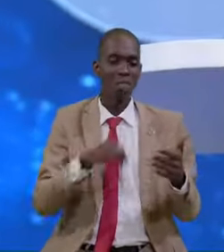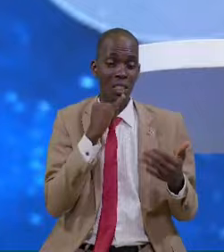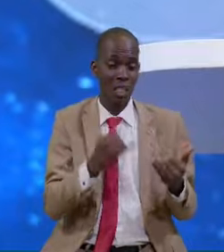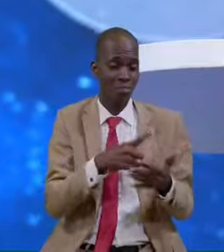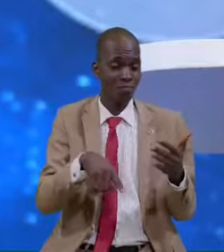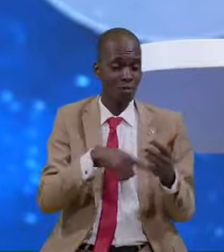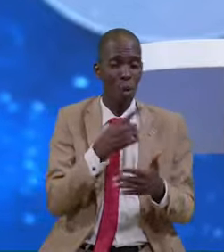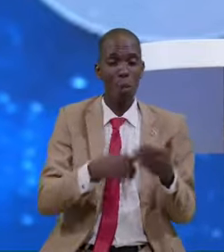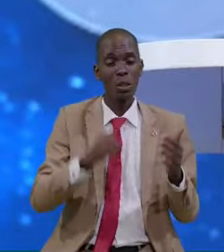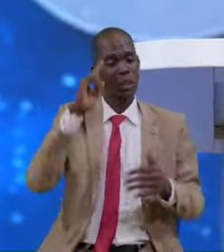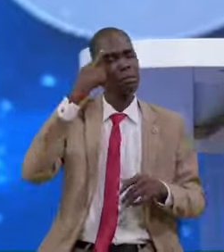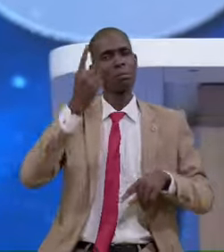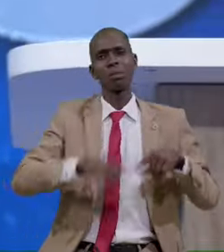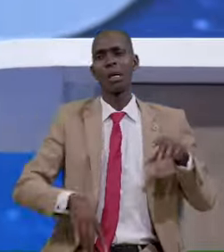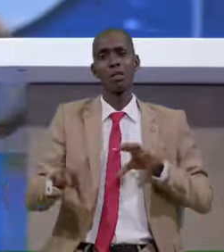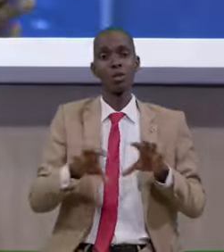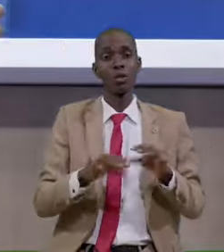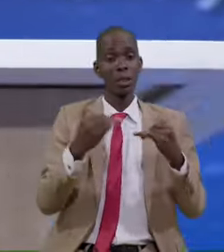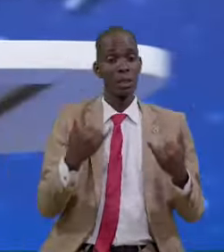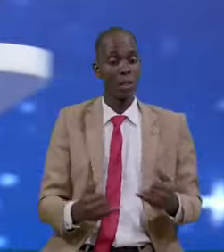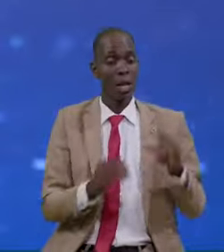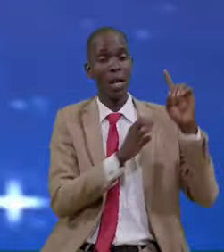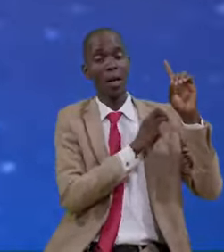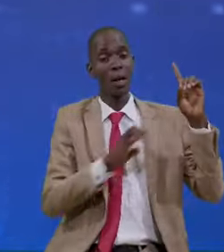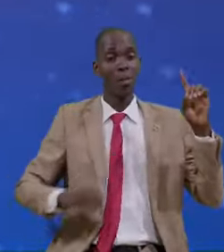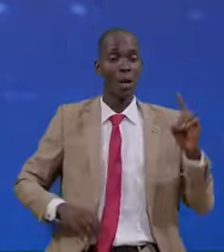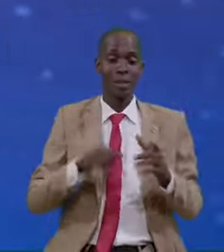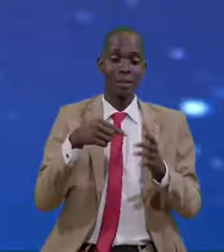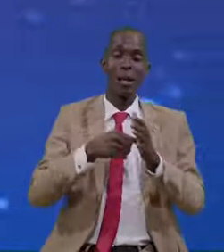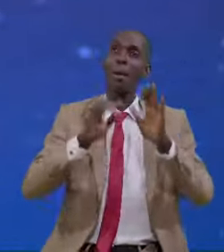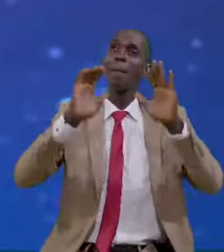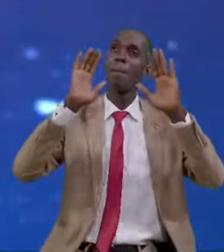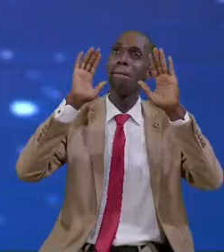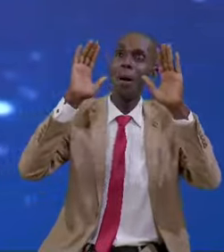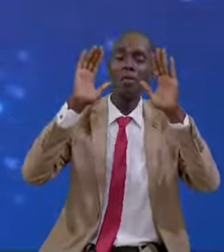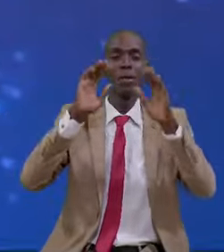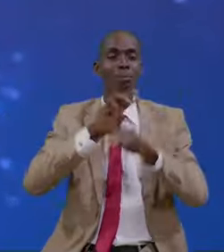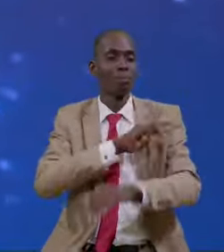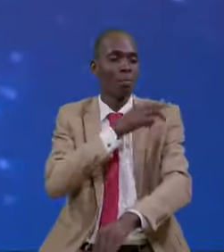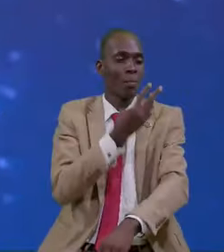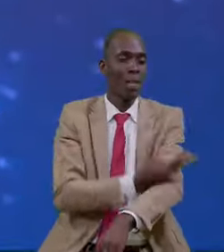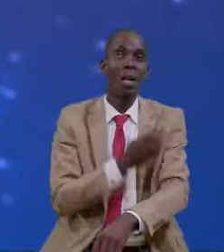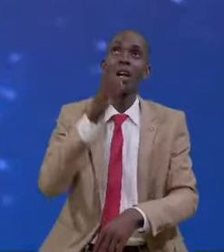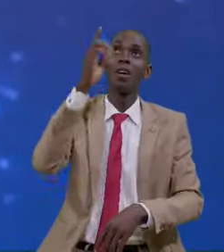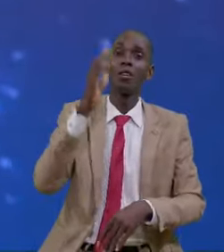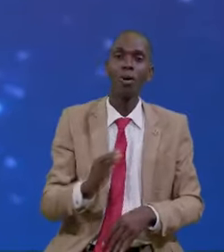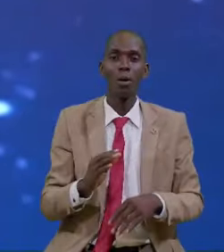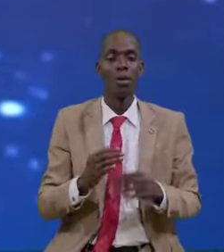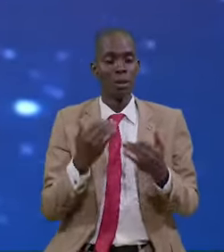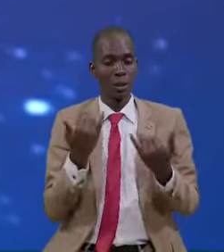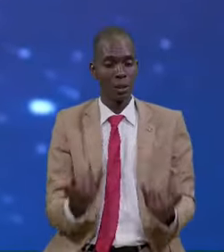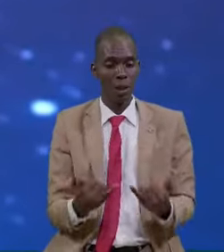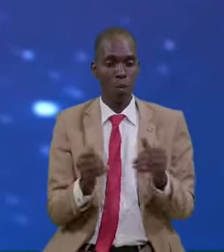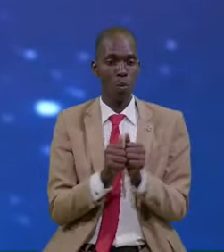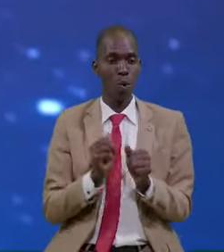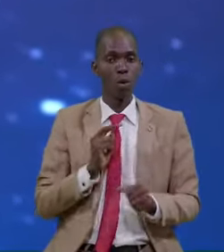do, Emmanuel, this marvelous, marvelous, mighty God present with us,